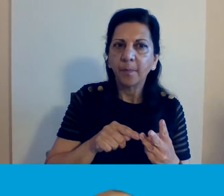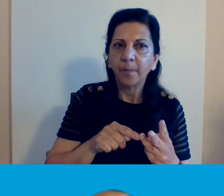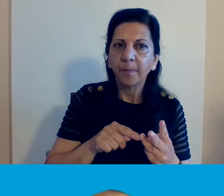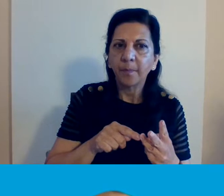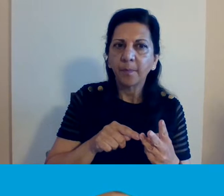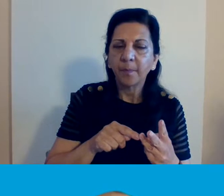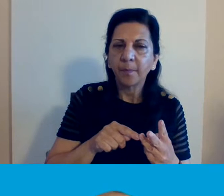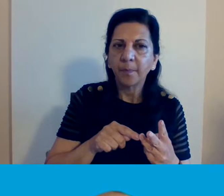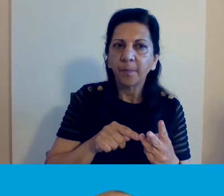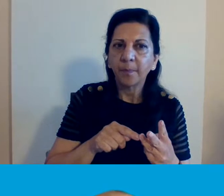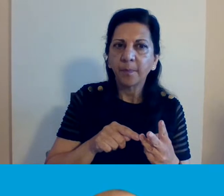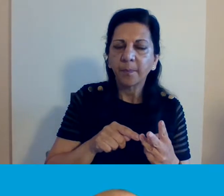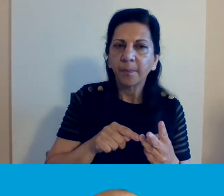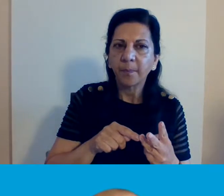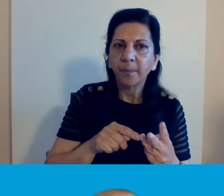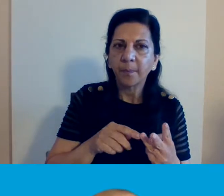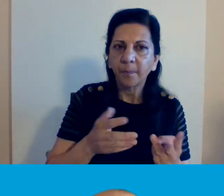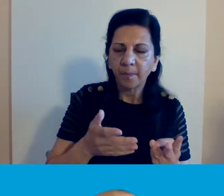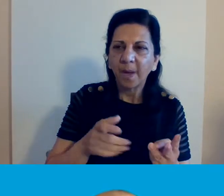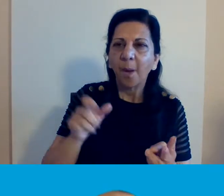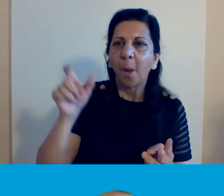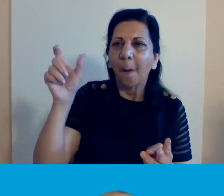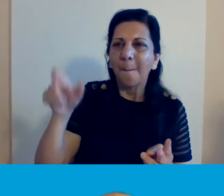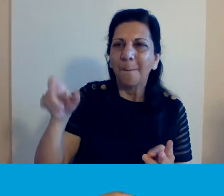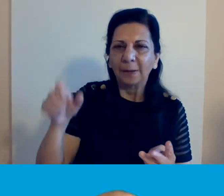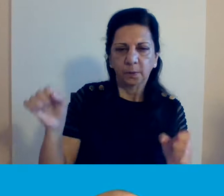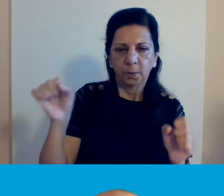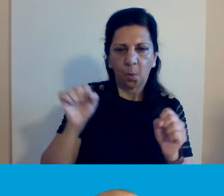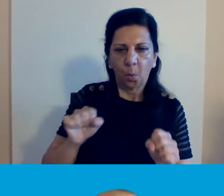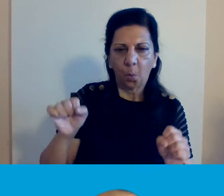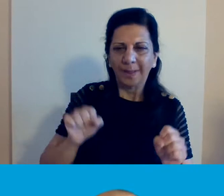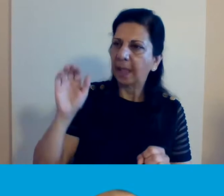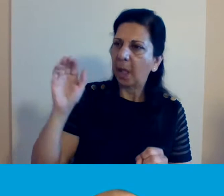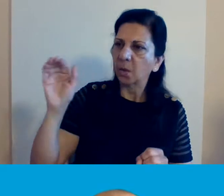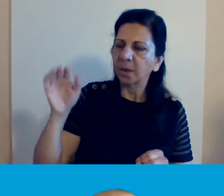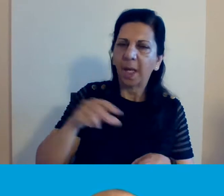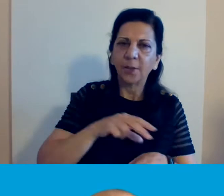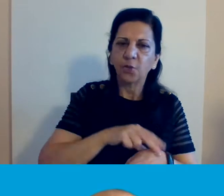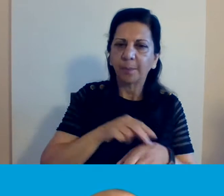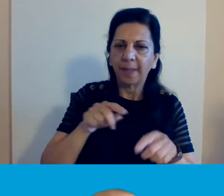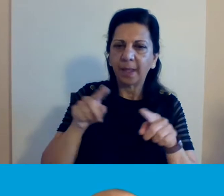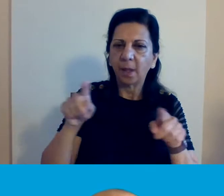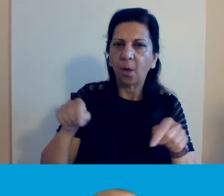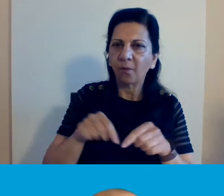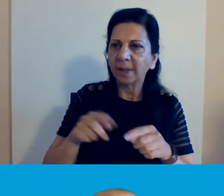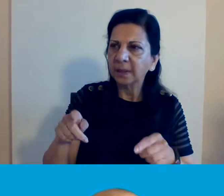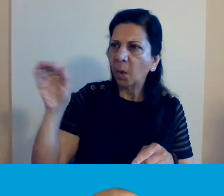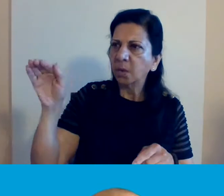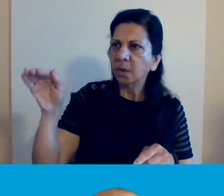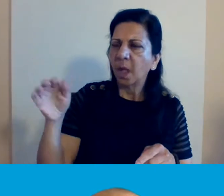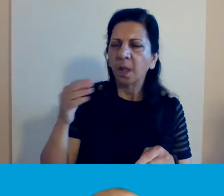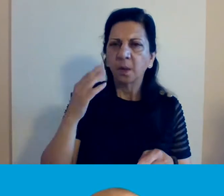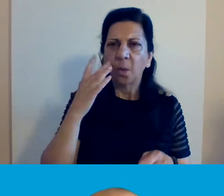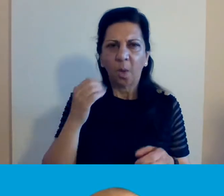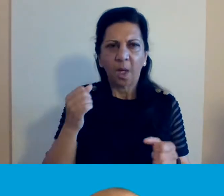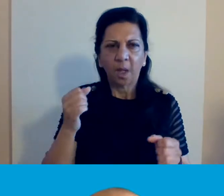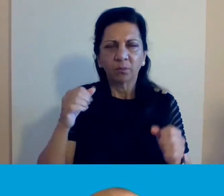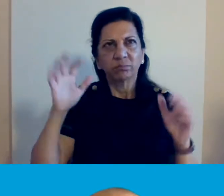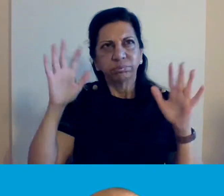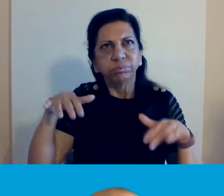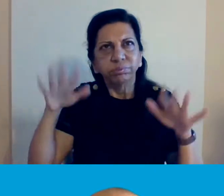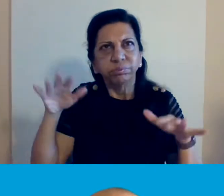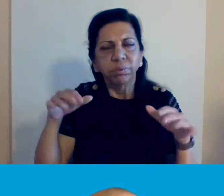patients potentially having to wait outside a practice when the sun isn't shining and it's a little bit colder. I'll take the